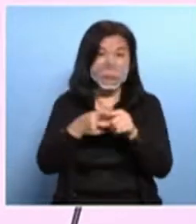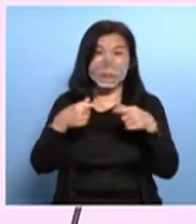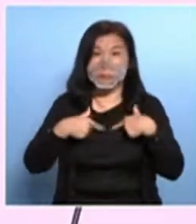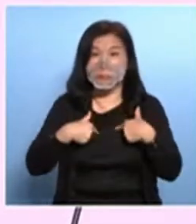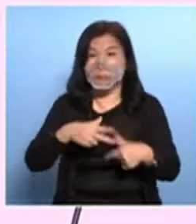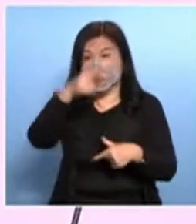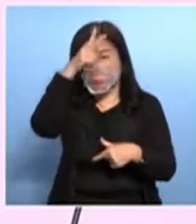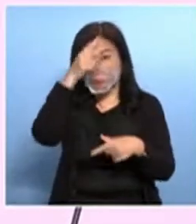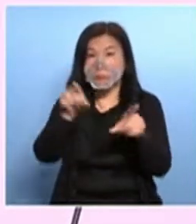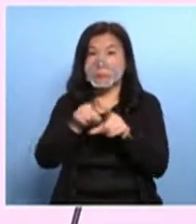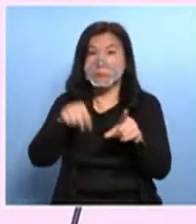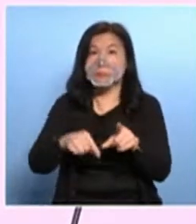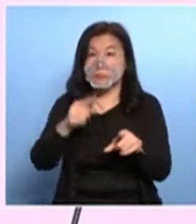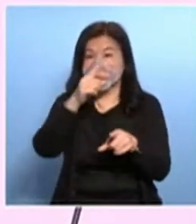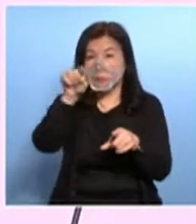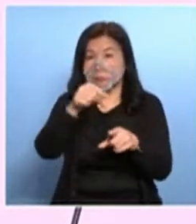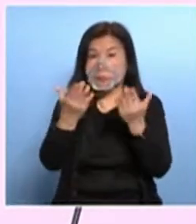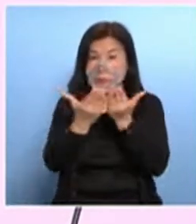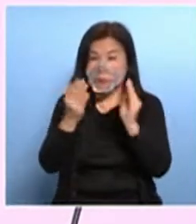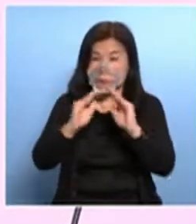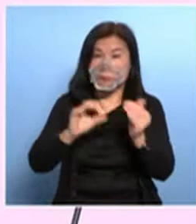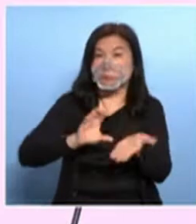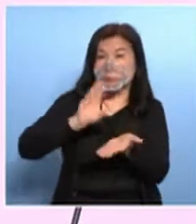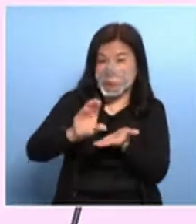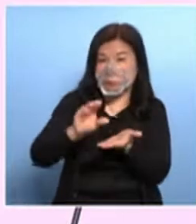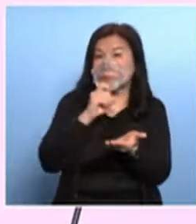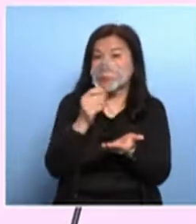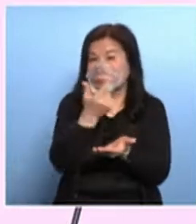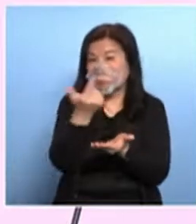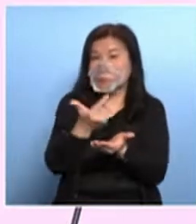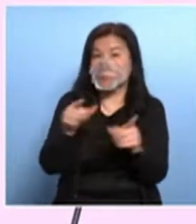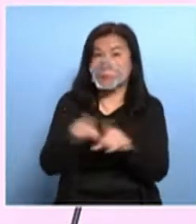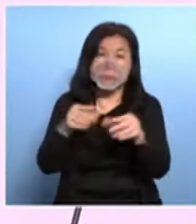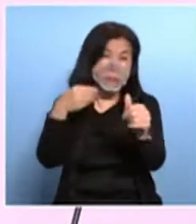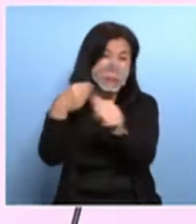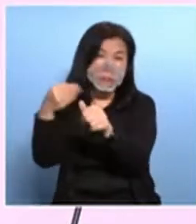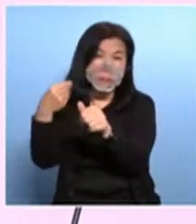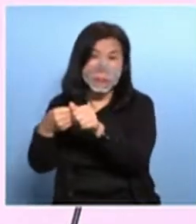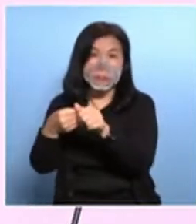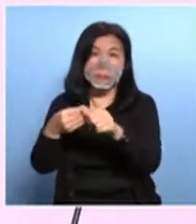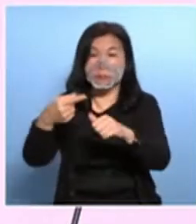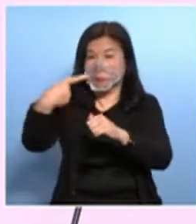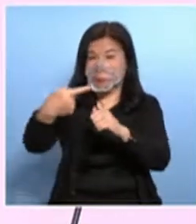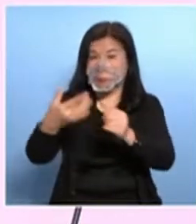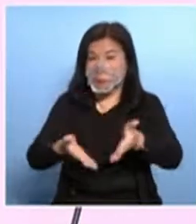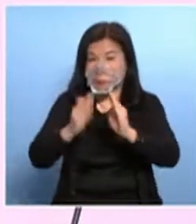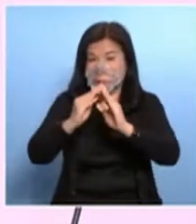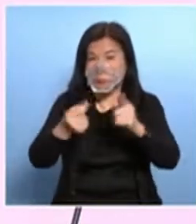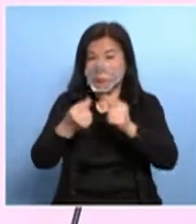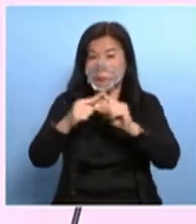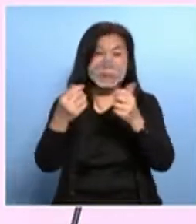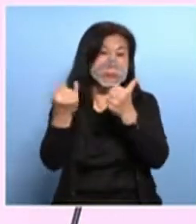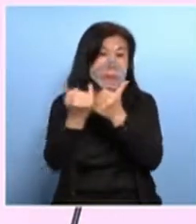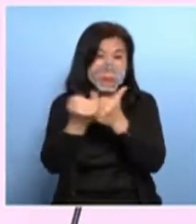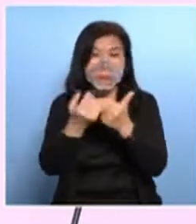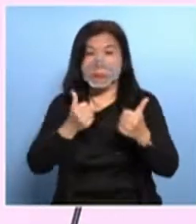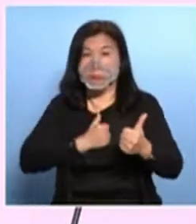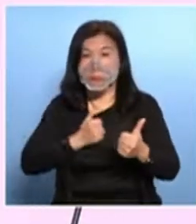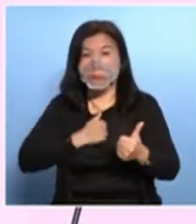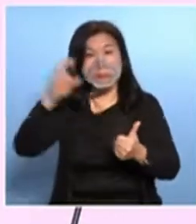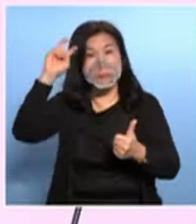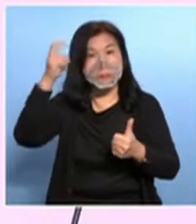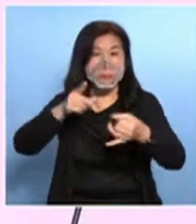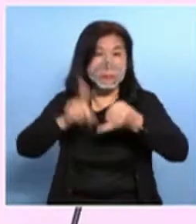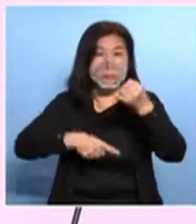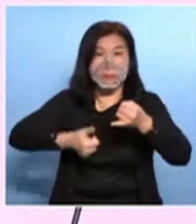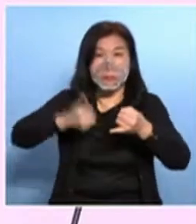In recent years, the governments and local universities have allocated considerable resources to nurture startups and assist research